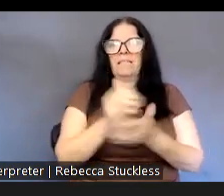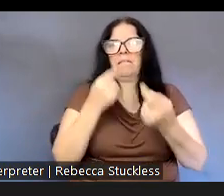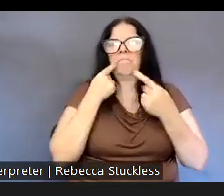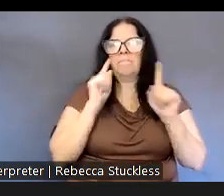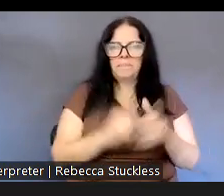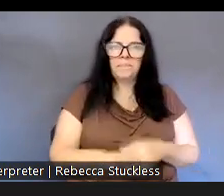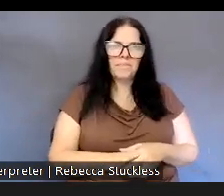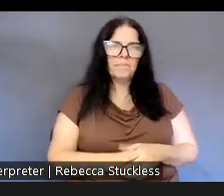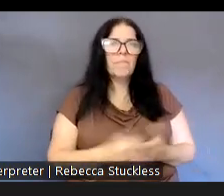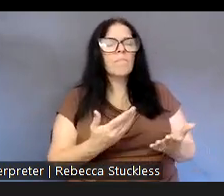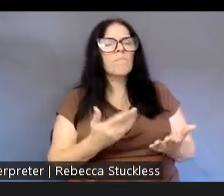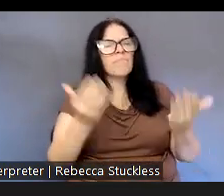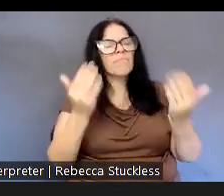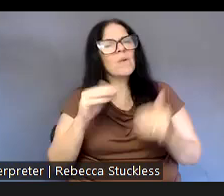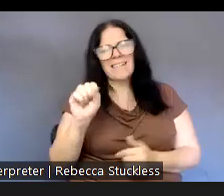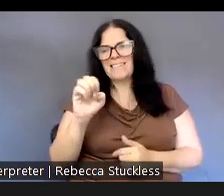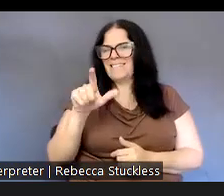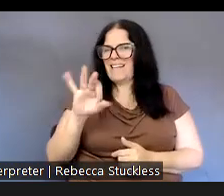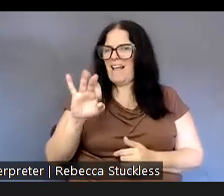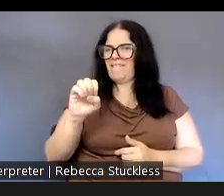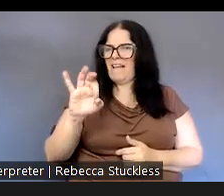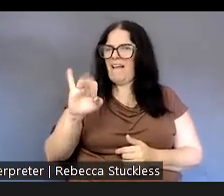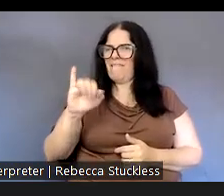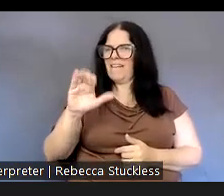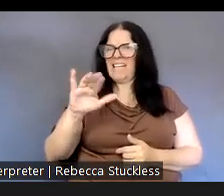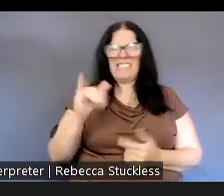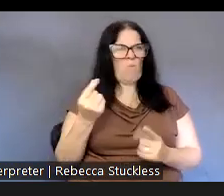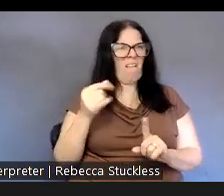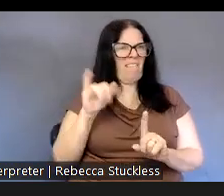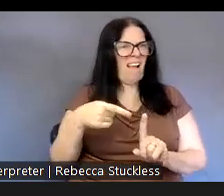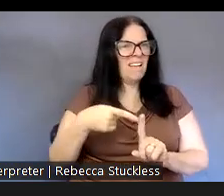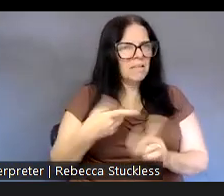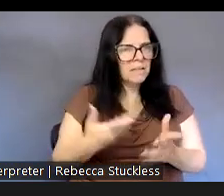Well, how about self-efficacy? What is that? Um,